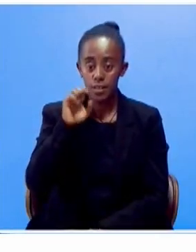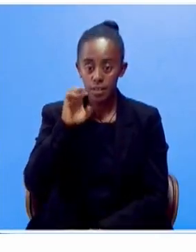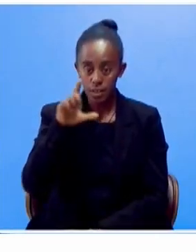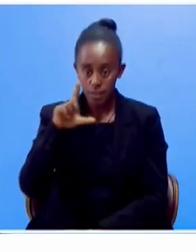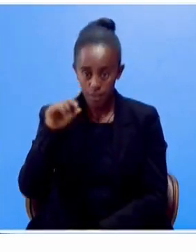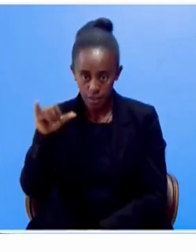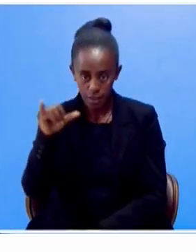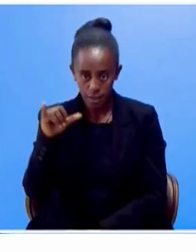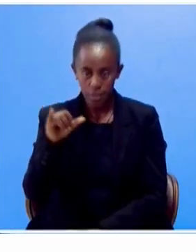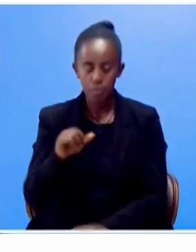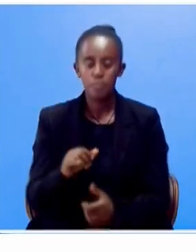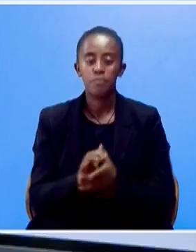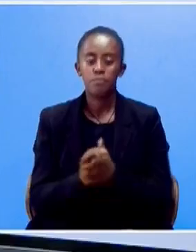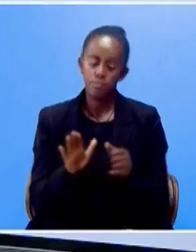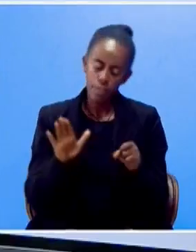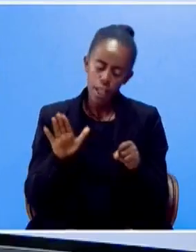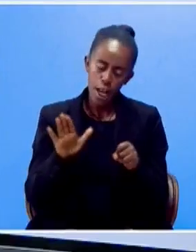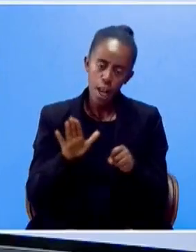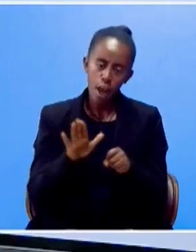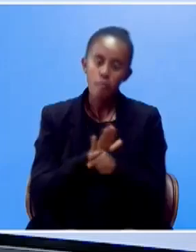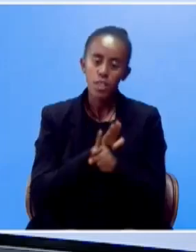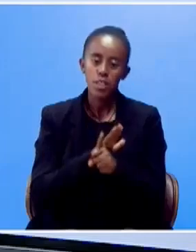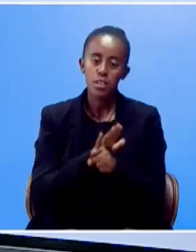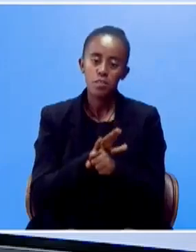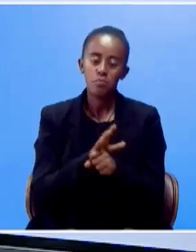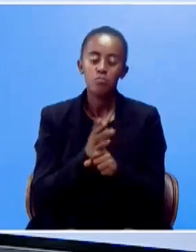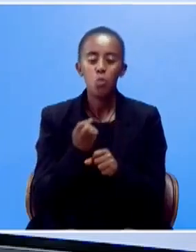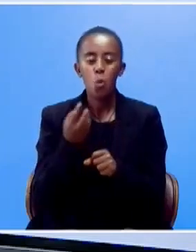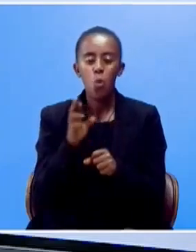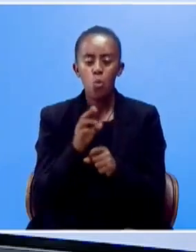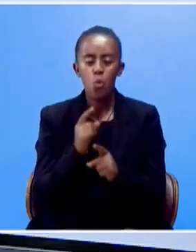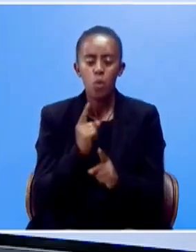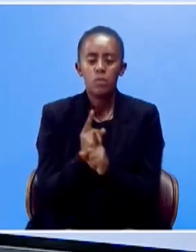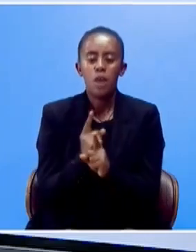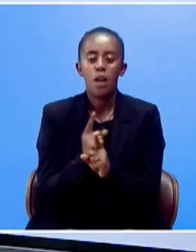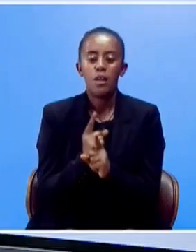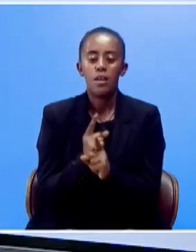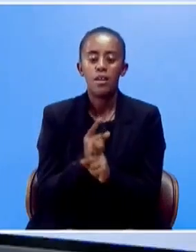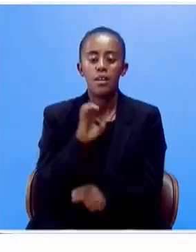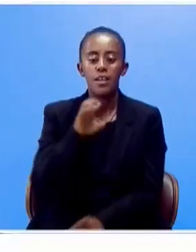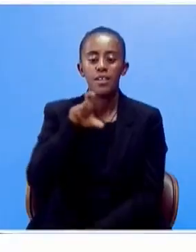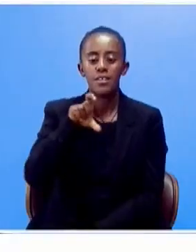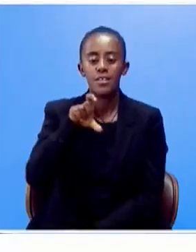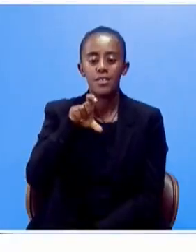Definitely. Yes? Or exactly.